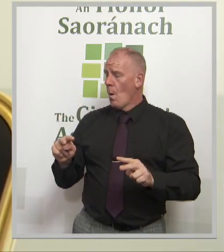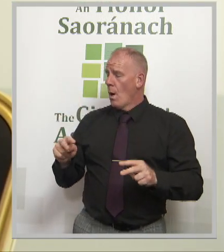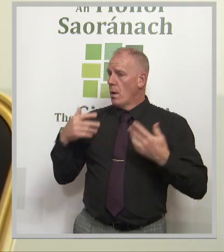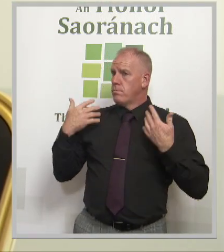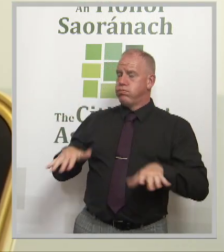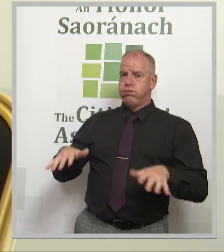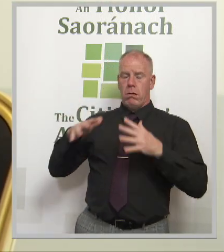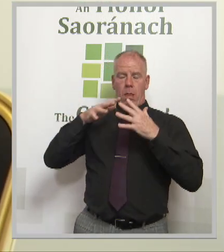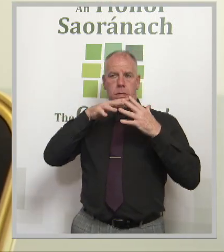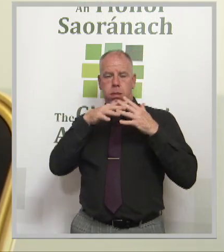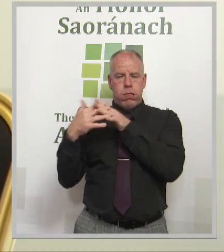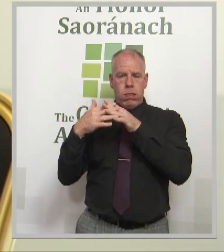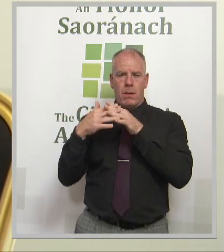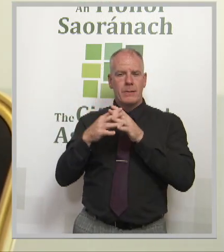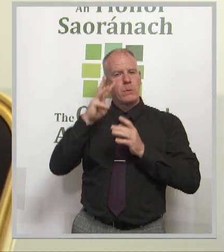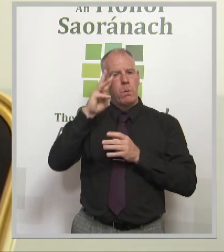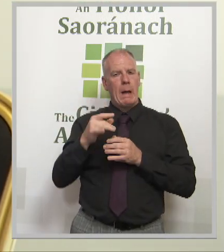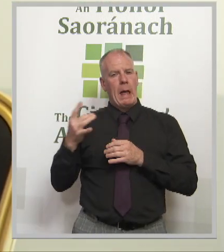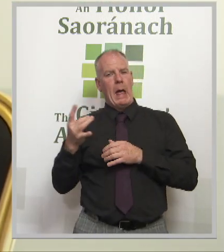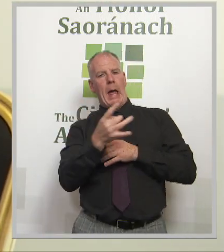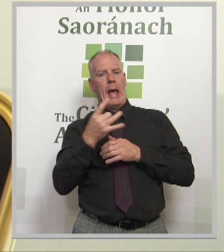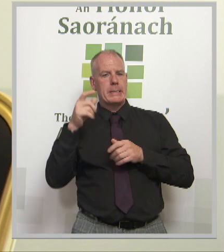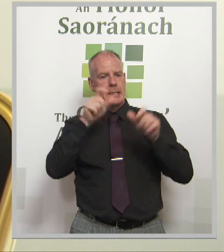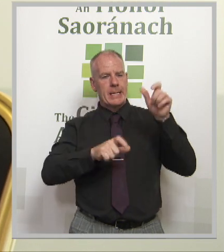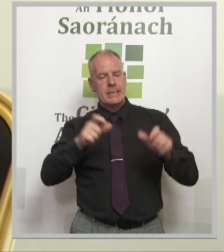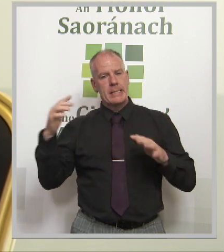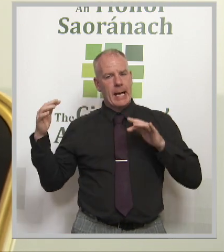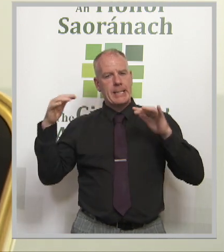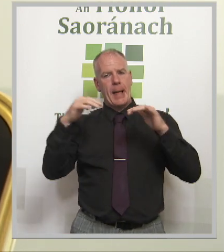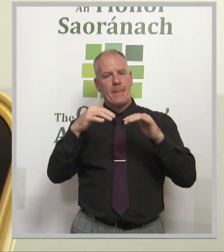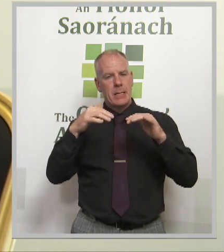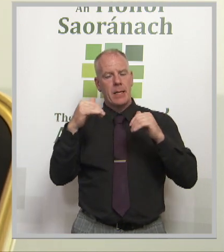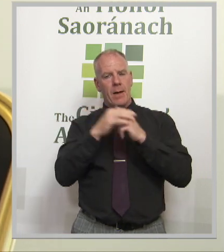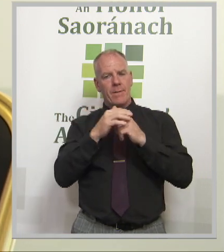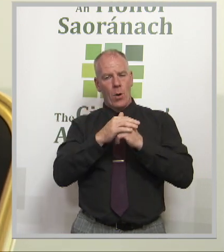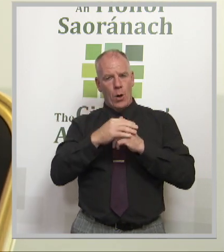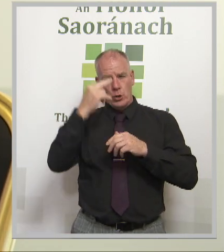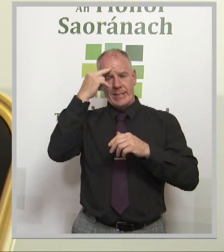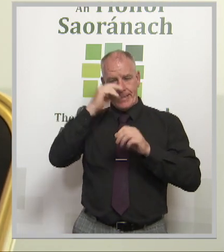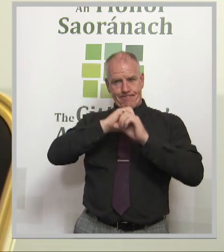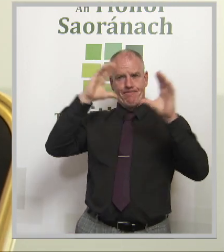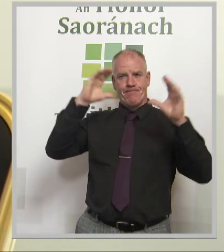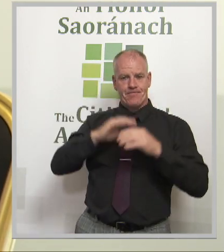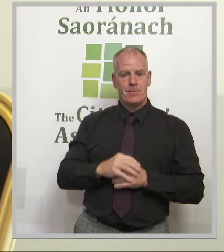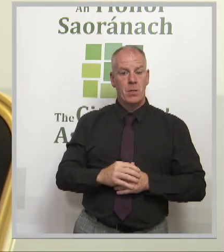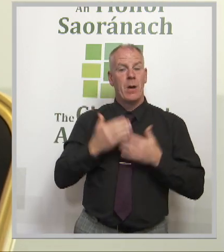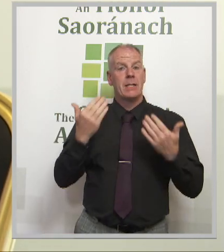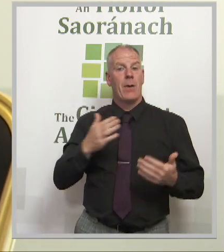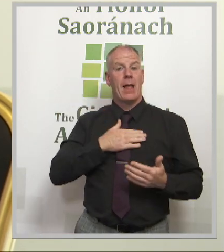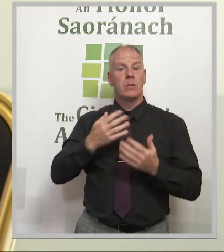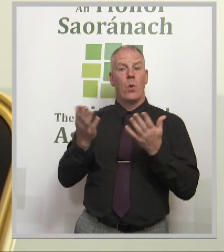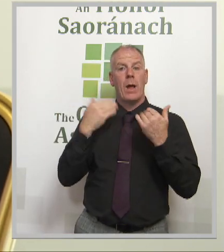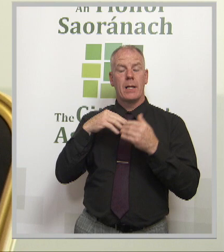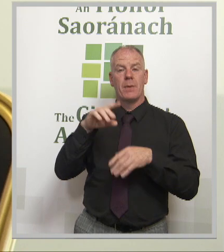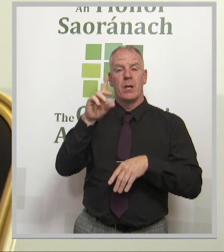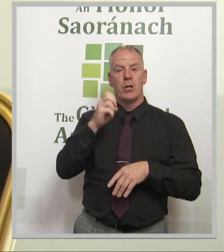complex, and no wonder they've asked a Citizens' Assembly to try and find some sense and some coherence in it. So I'm very delighted to welcome Dr